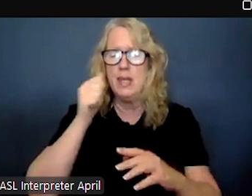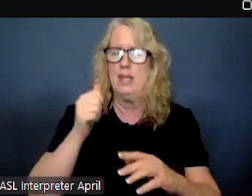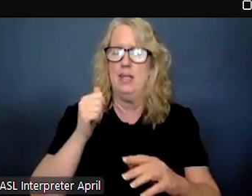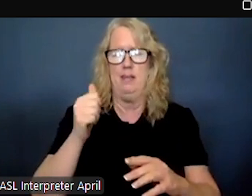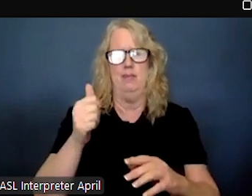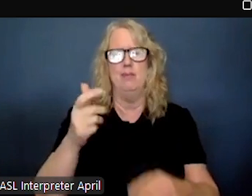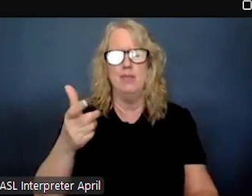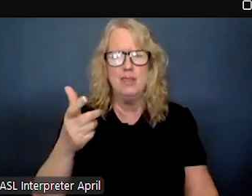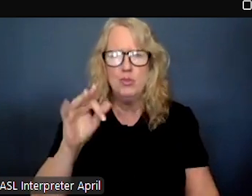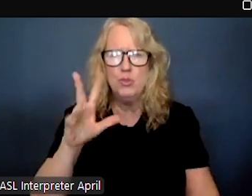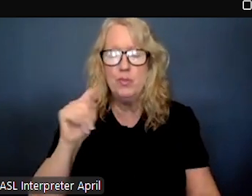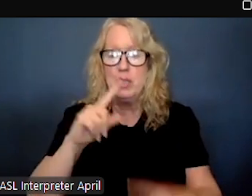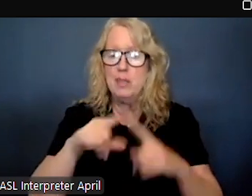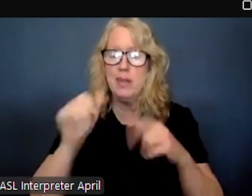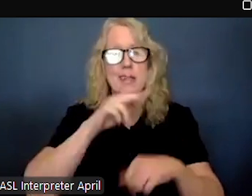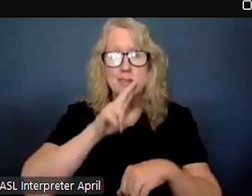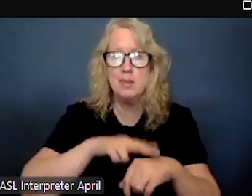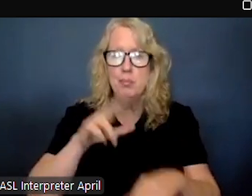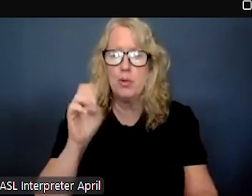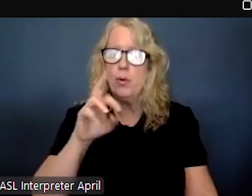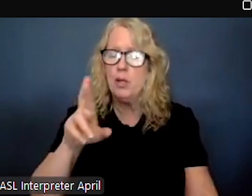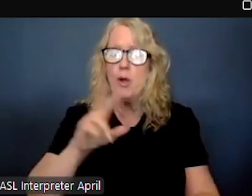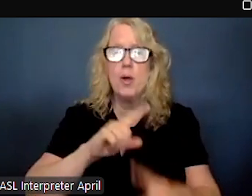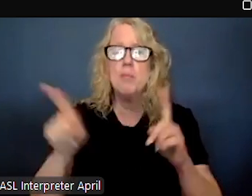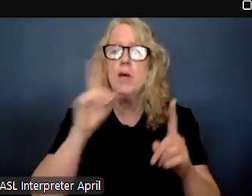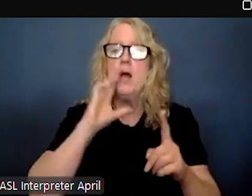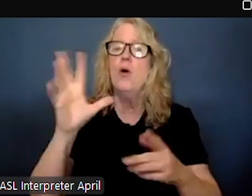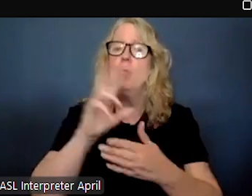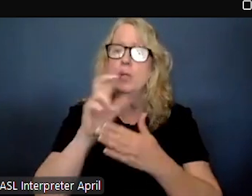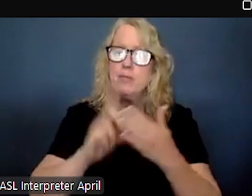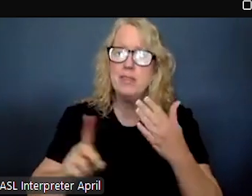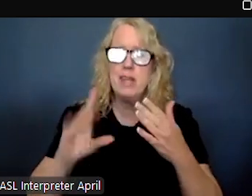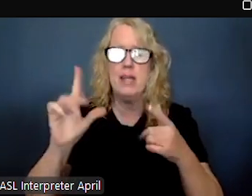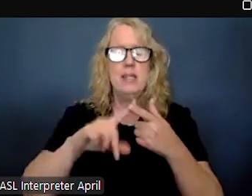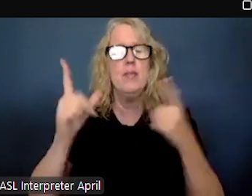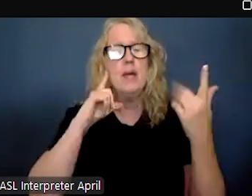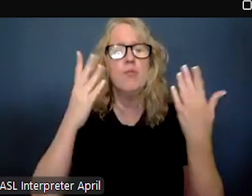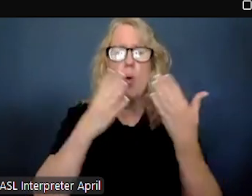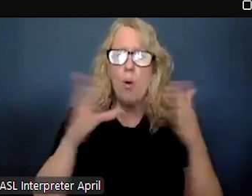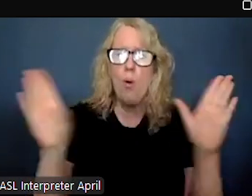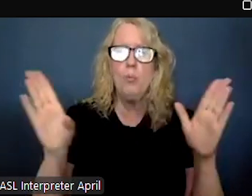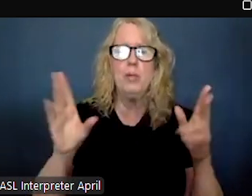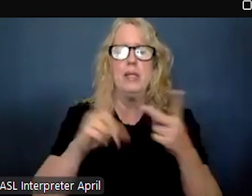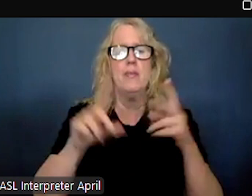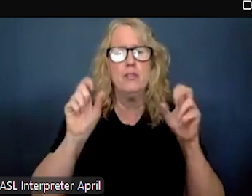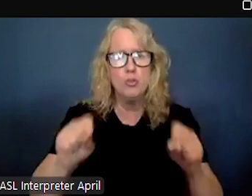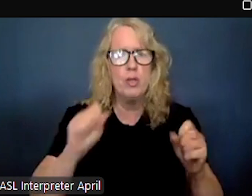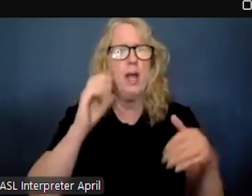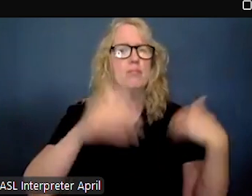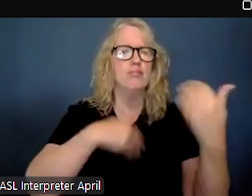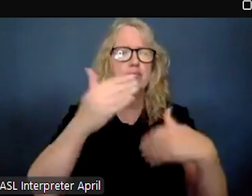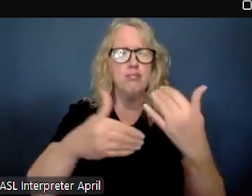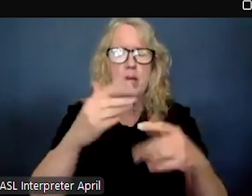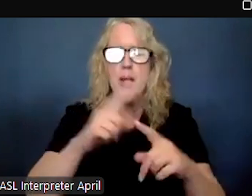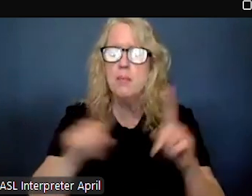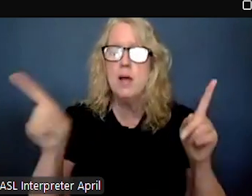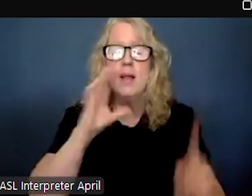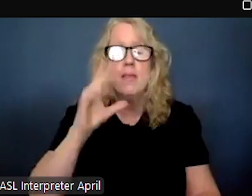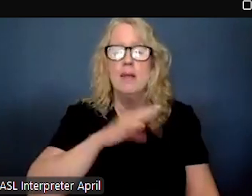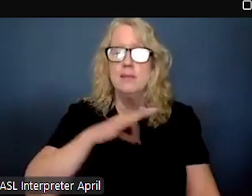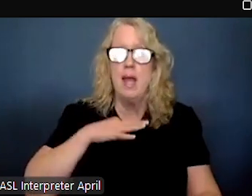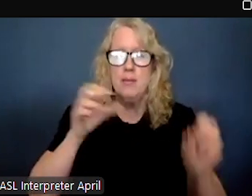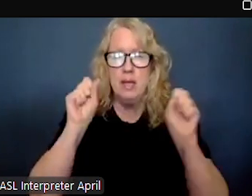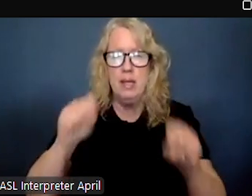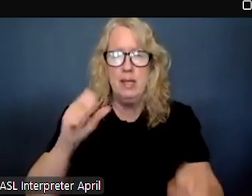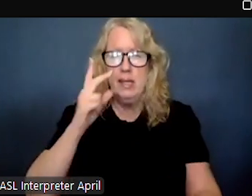of you, like is in the typical ER. But we've designed empath units where they're open spaces where you're free to move about, but the staff can see